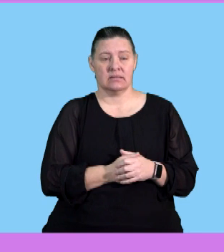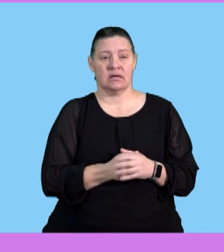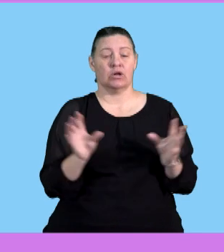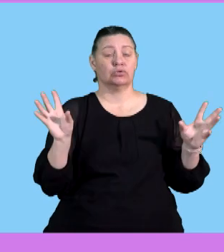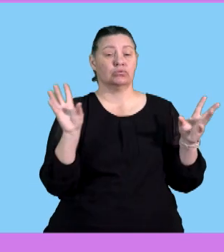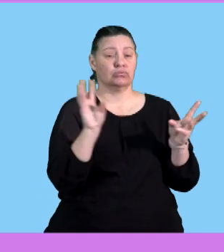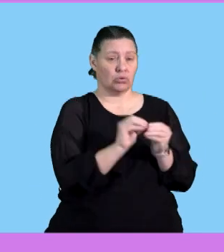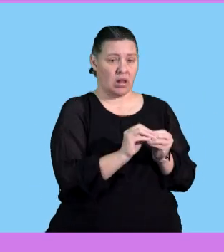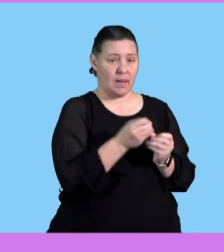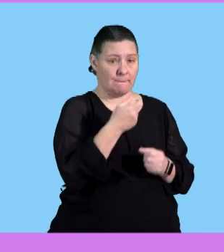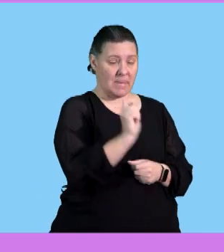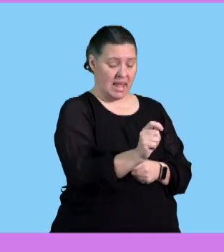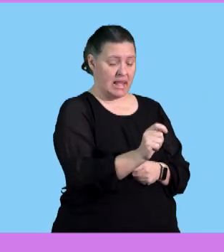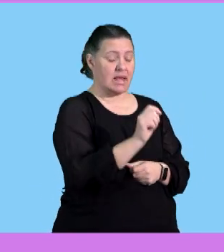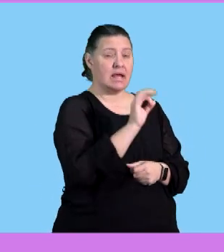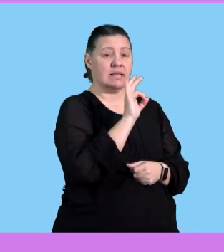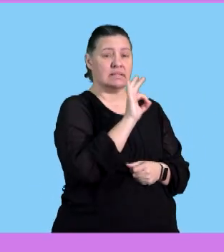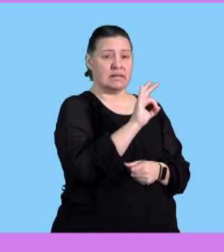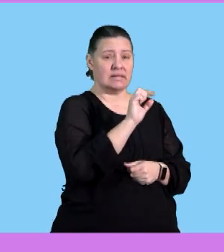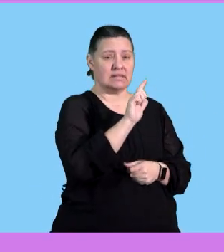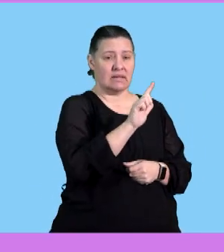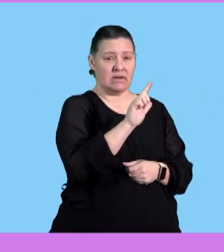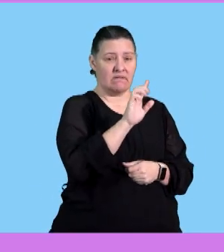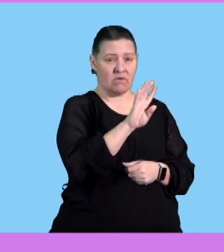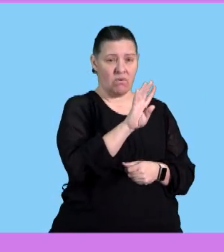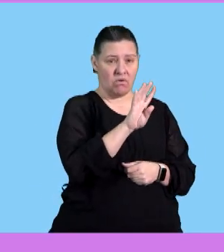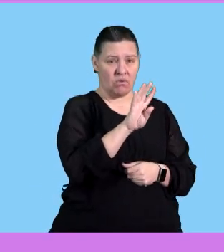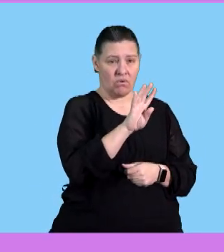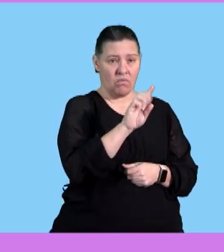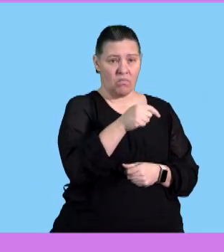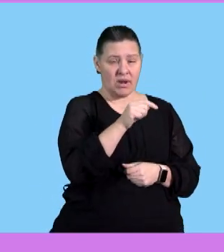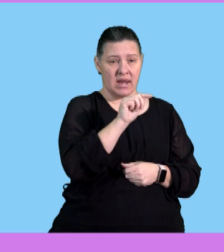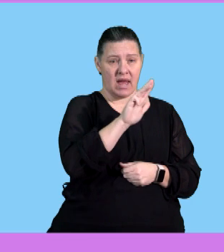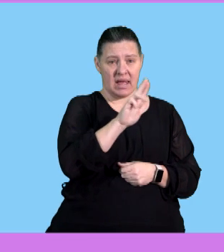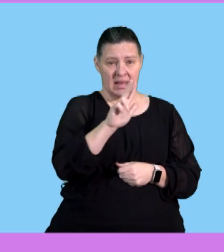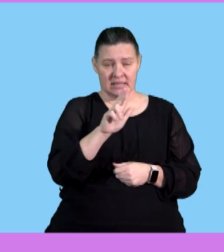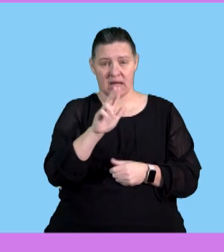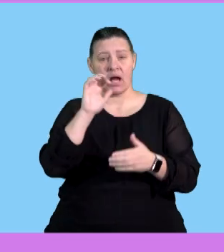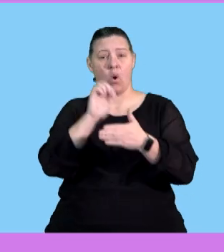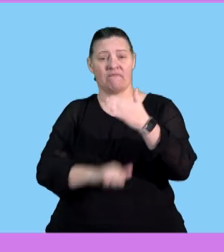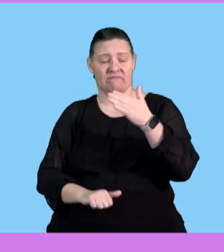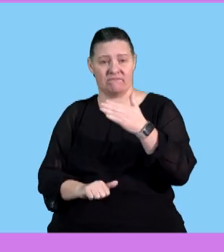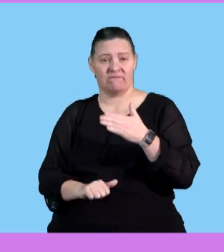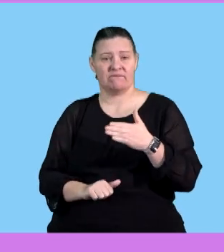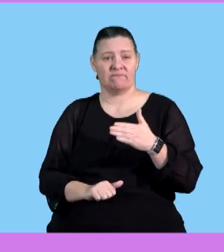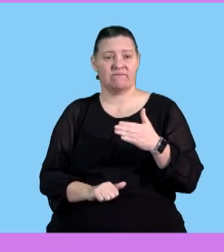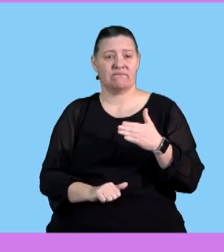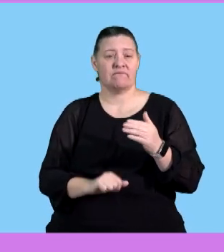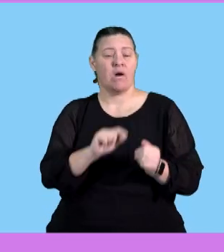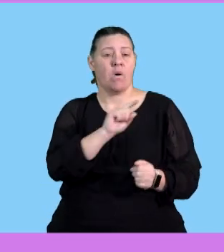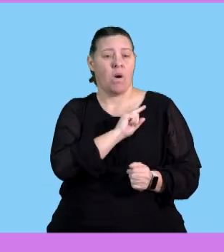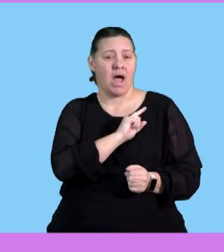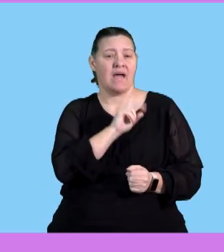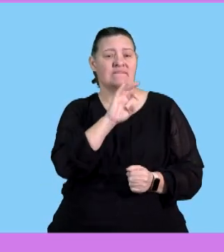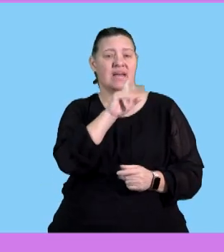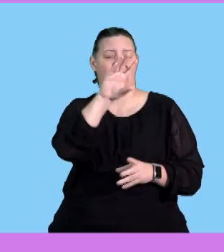taking your total amount paid and subtract the amount whereby the